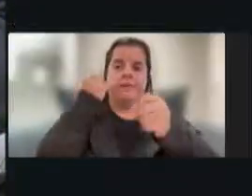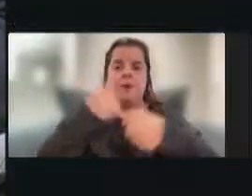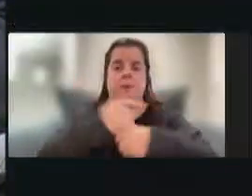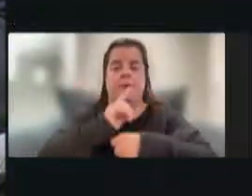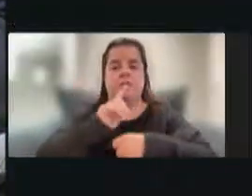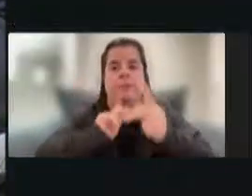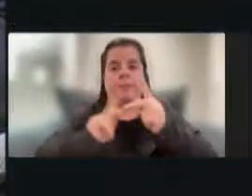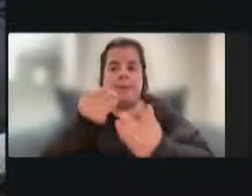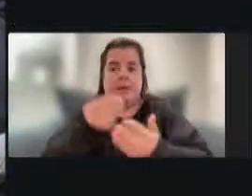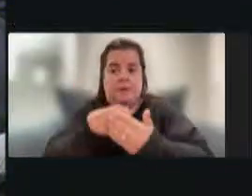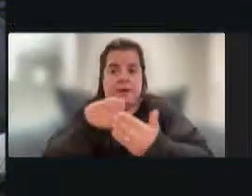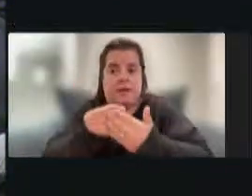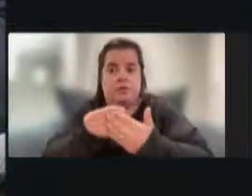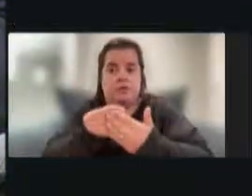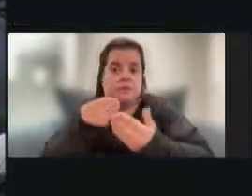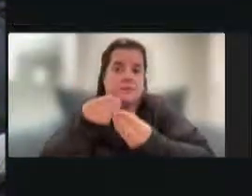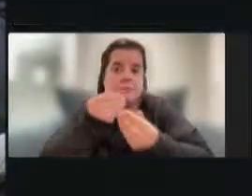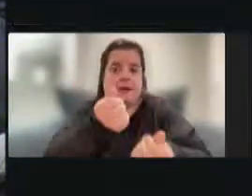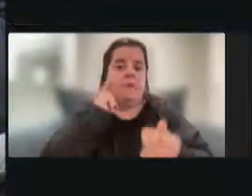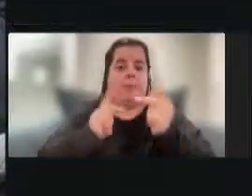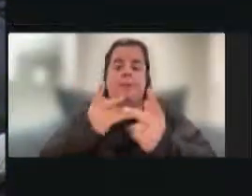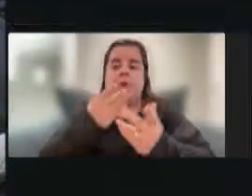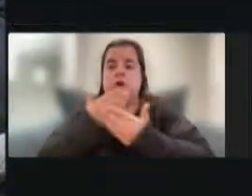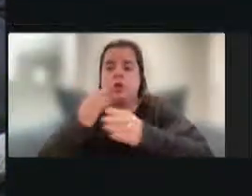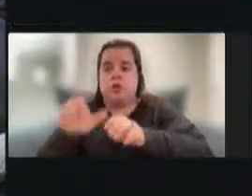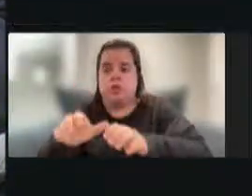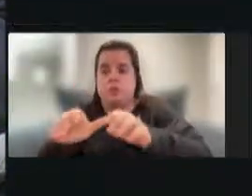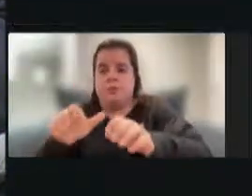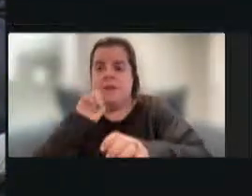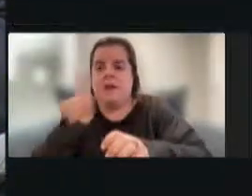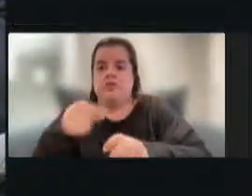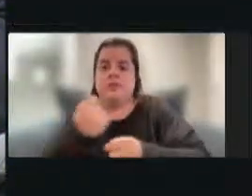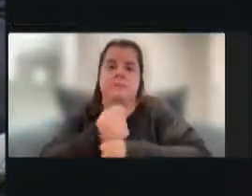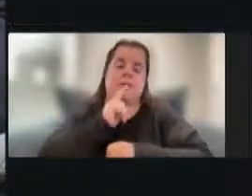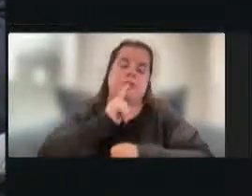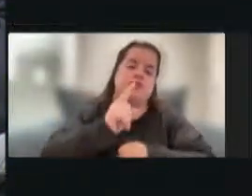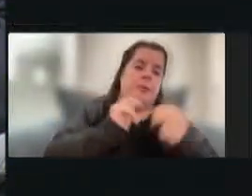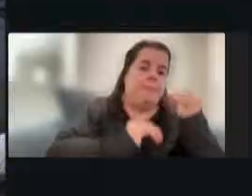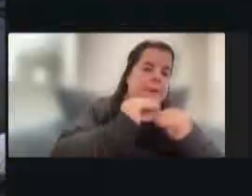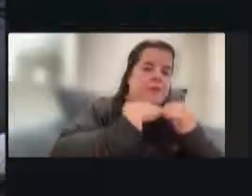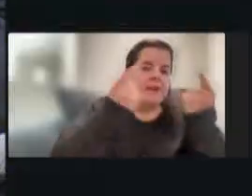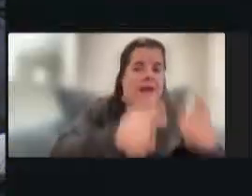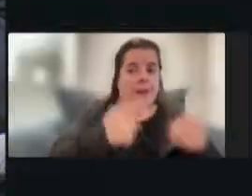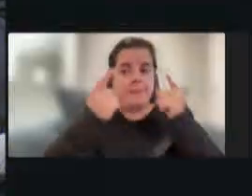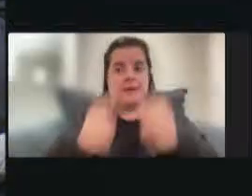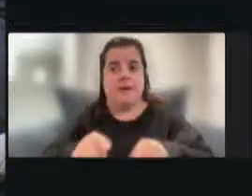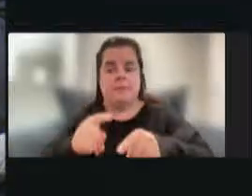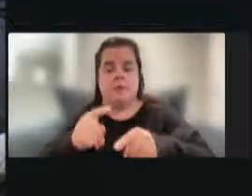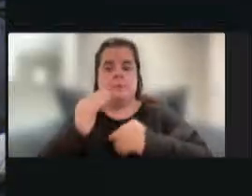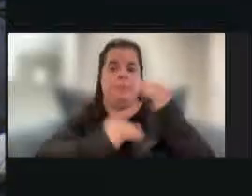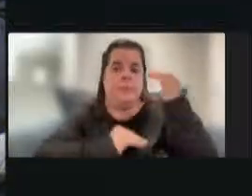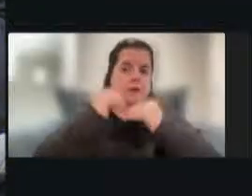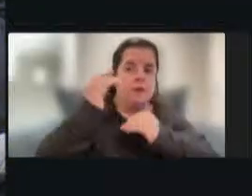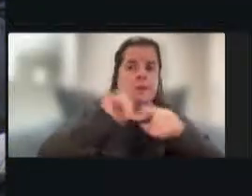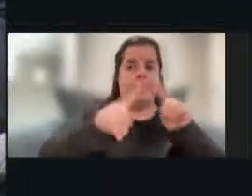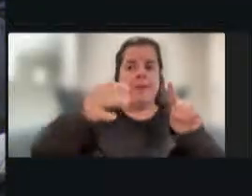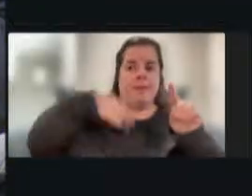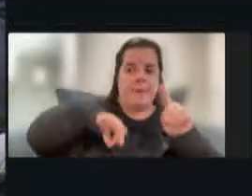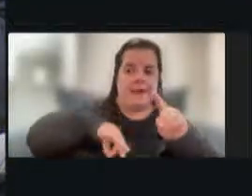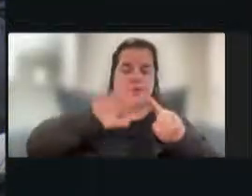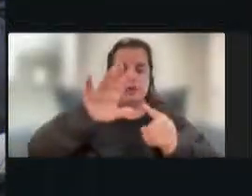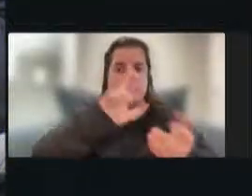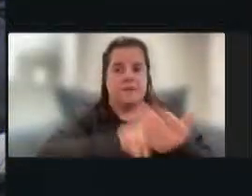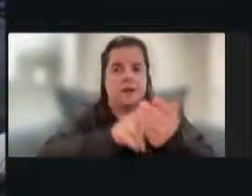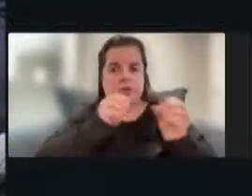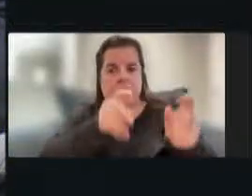dollars are spent for public good, more than just ensuring that a building gets built, but that the benefit of those contract opportunities